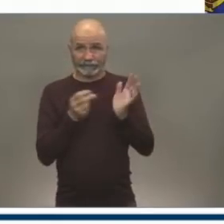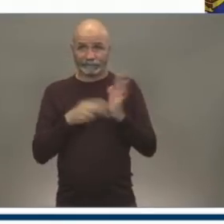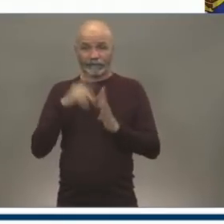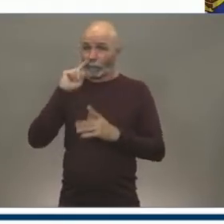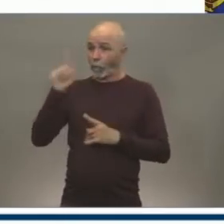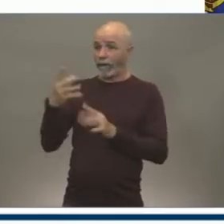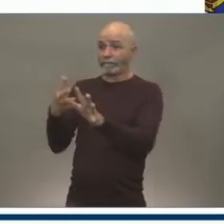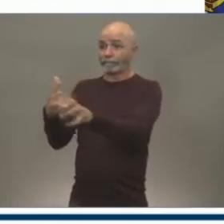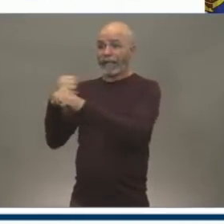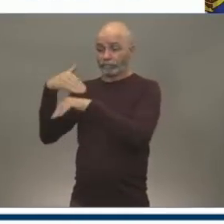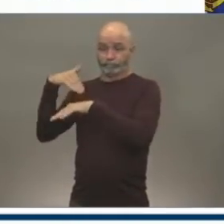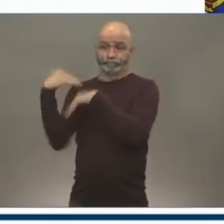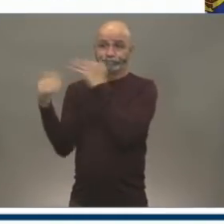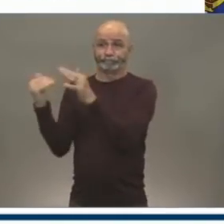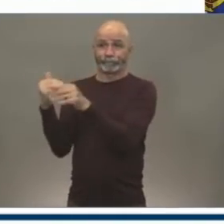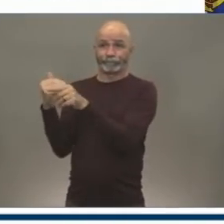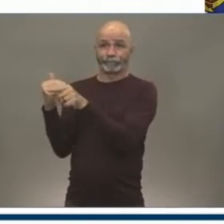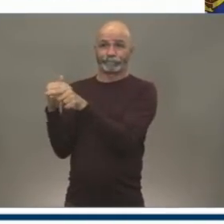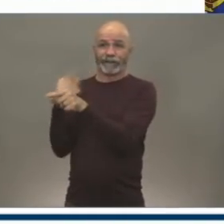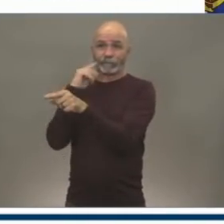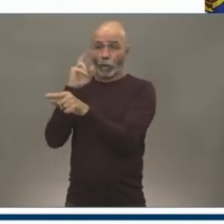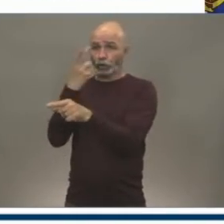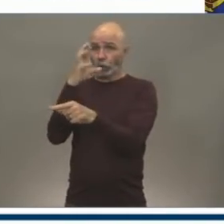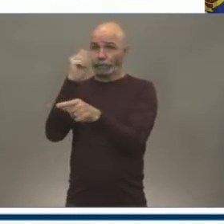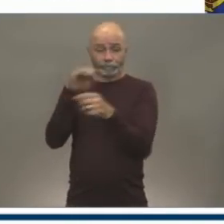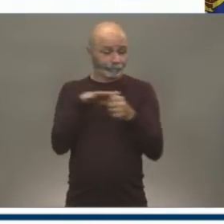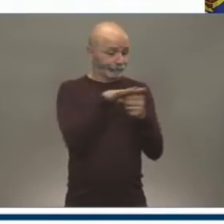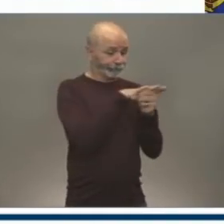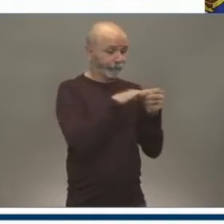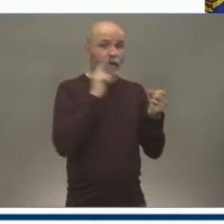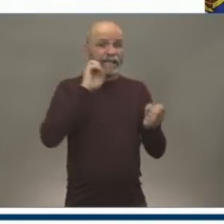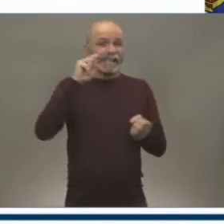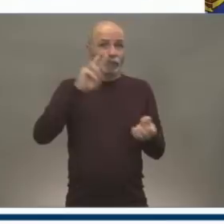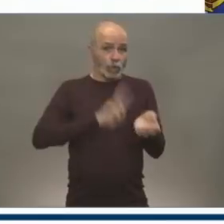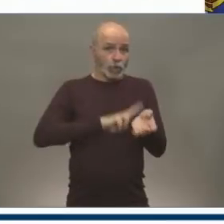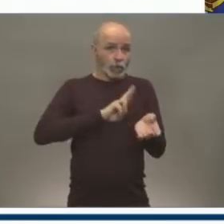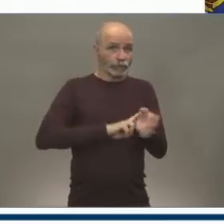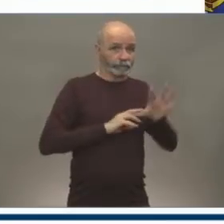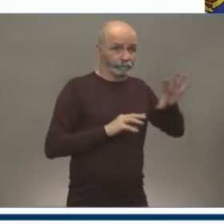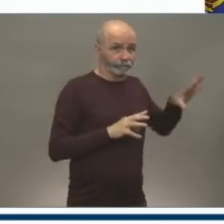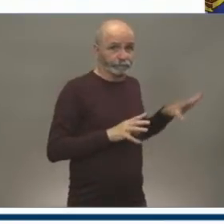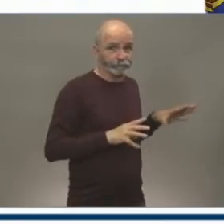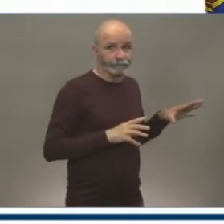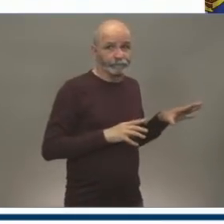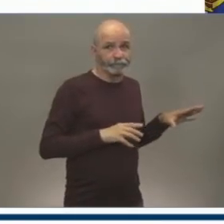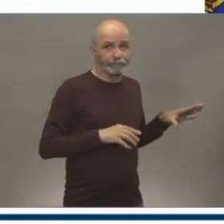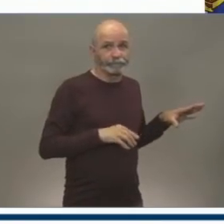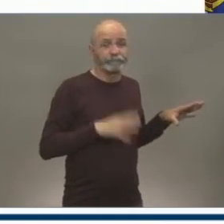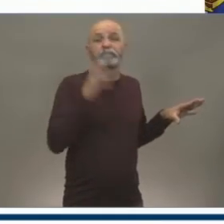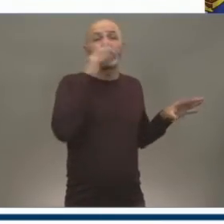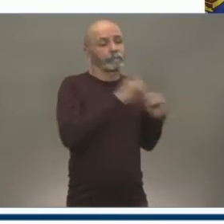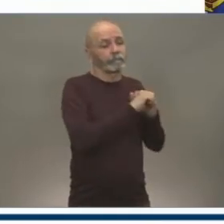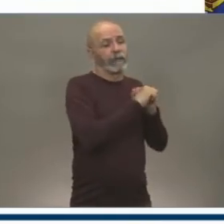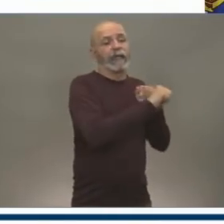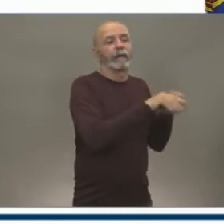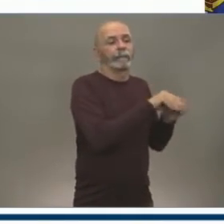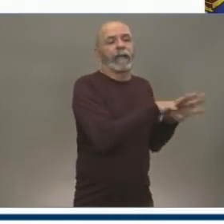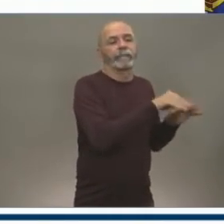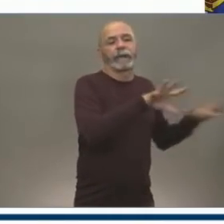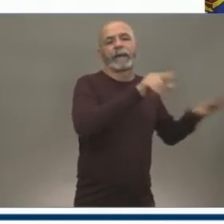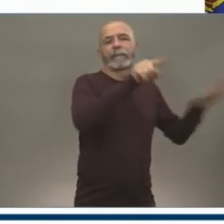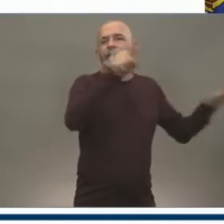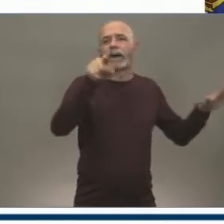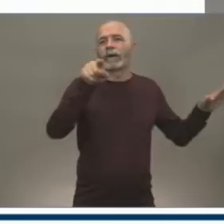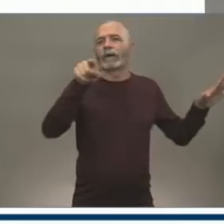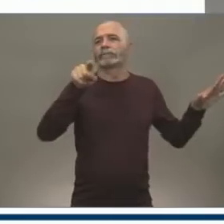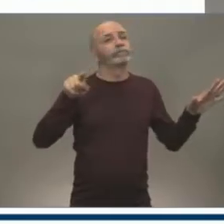in HRM long-term care homes, or is your expectation that that will expand outside of the area even if there is no sign of spread there? No,